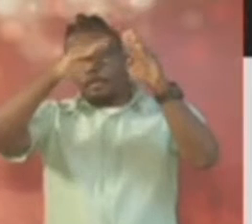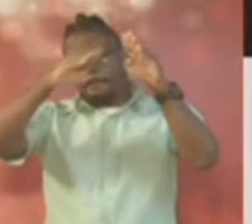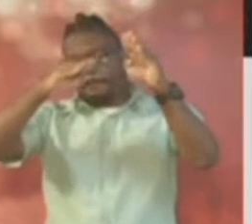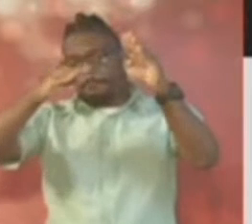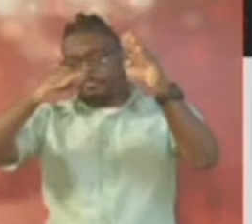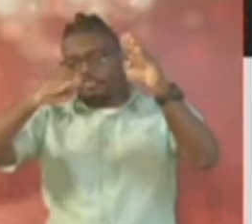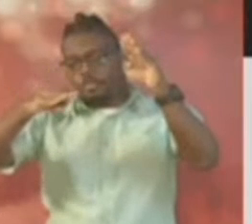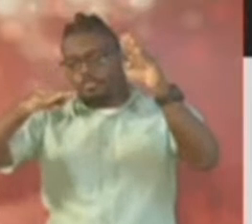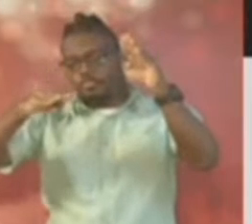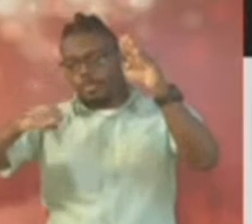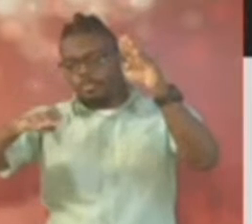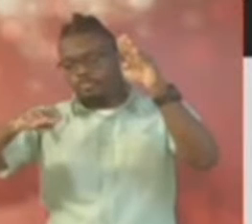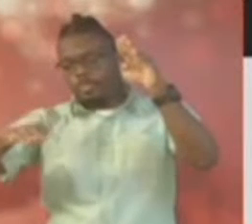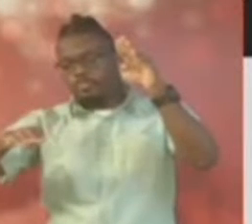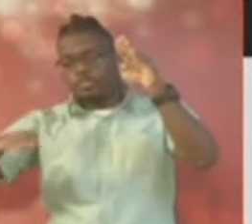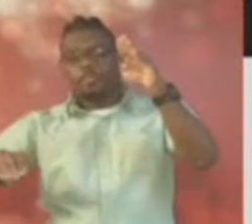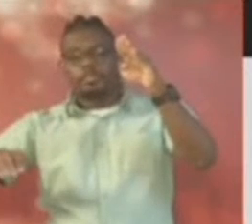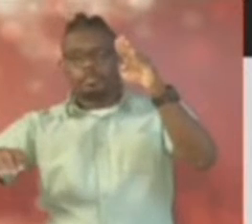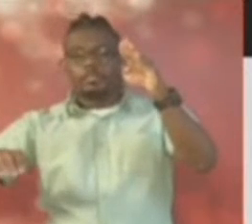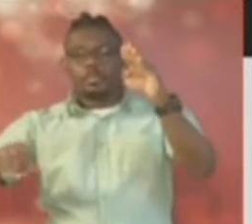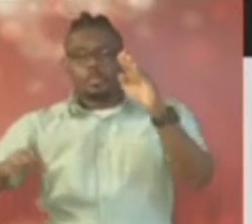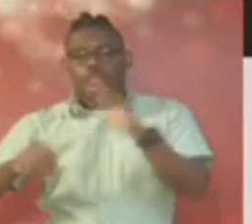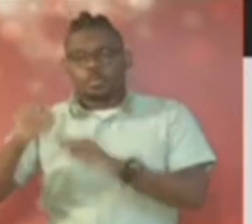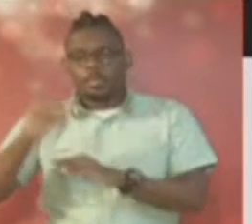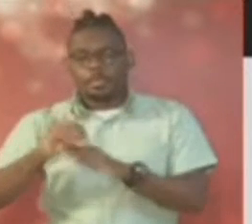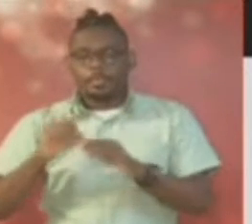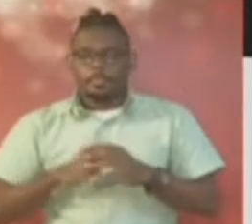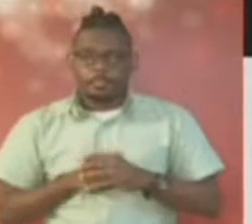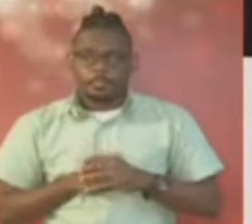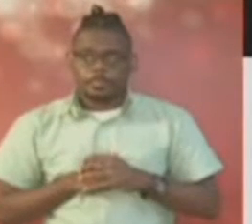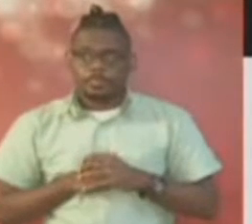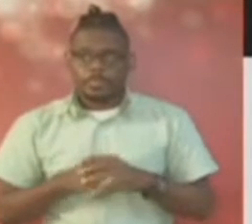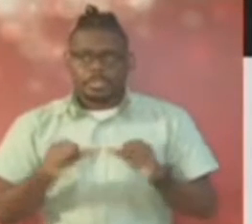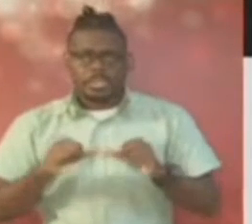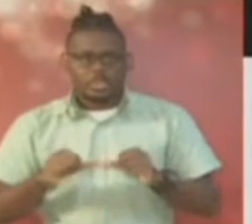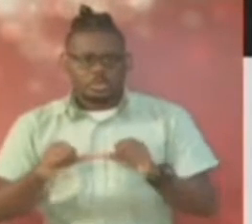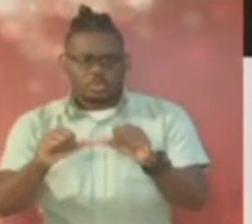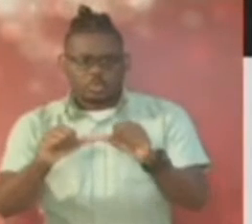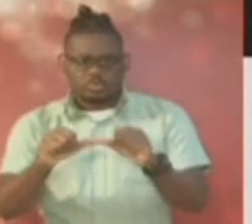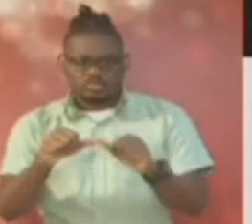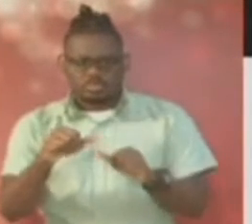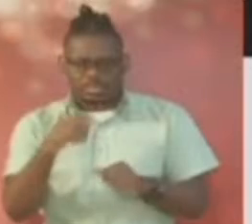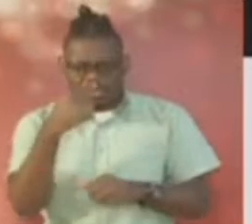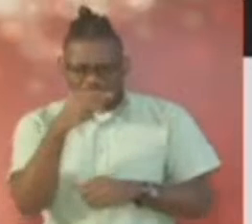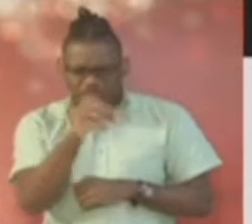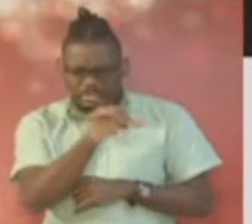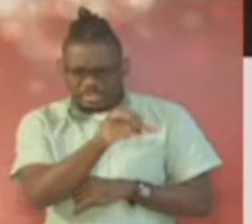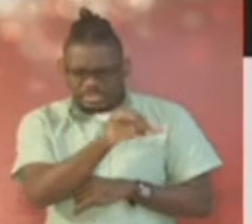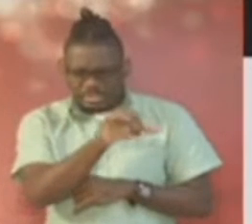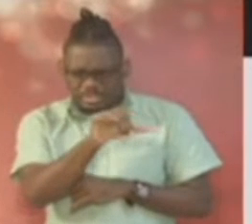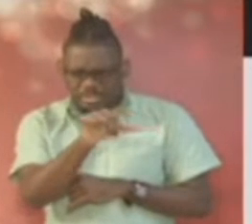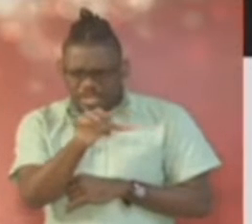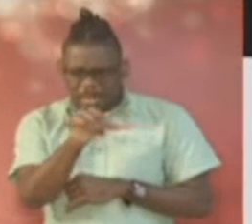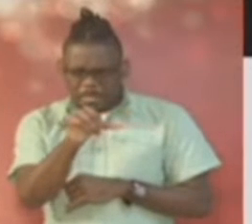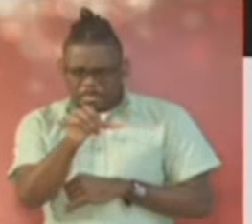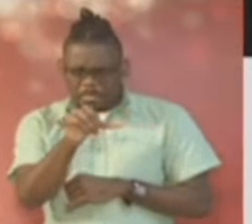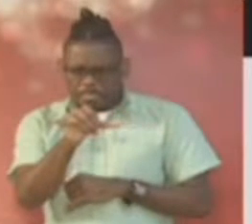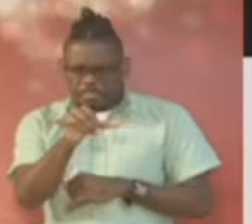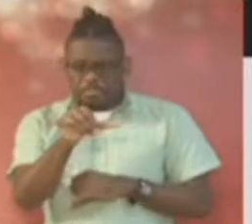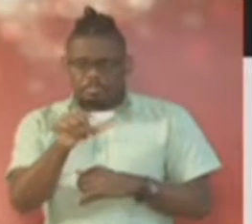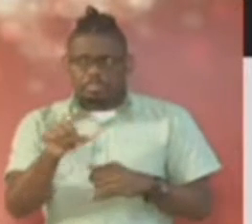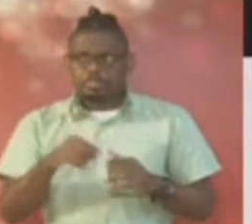a plateau, almost a sort of a flat line, a constant number of individuals coming in, which right now